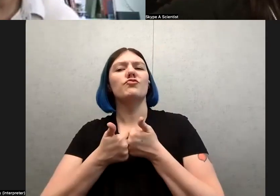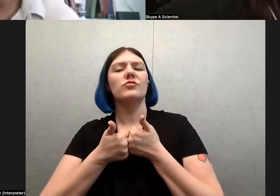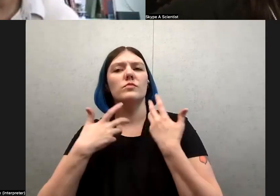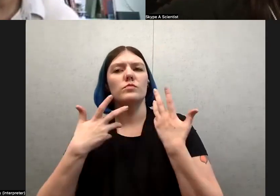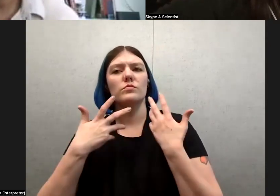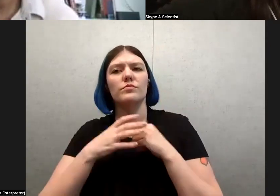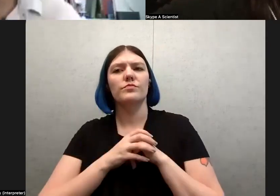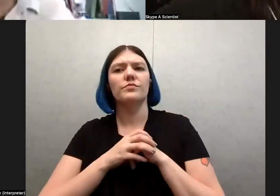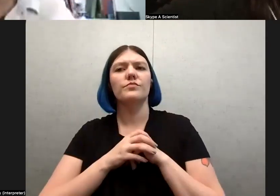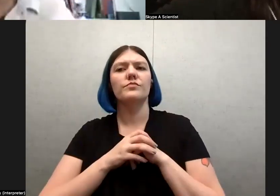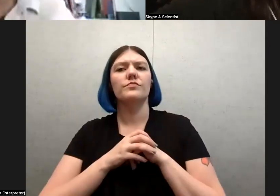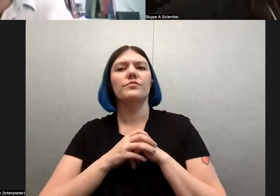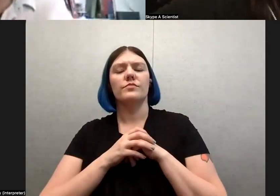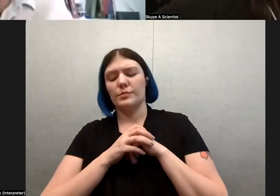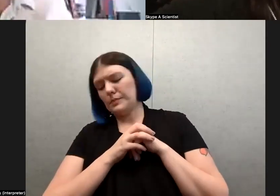It's